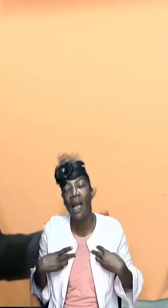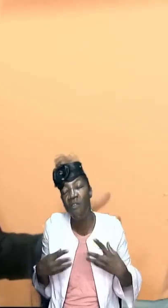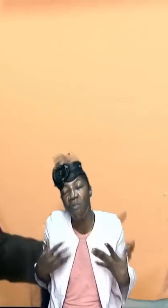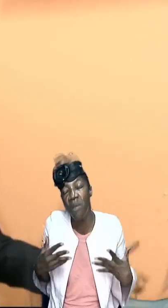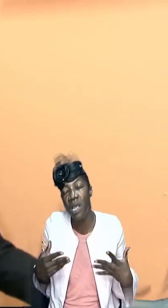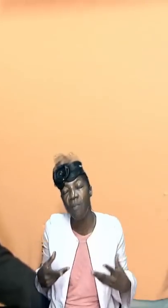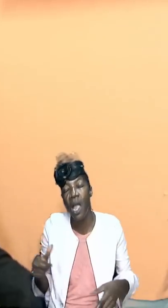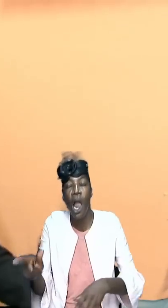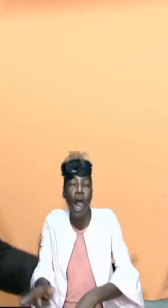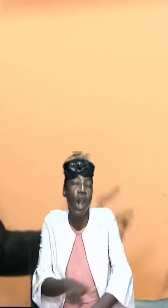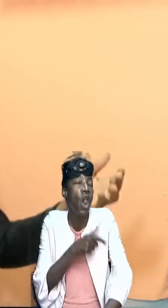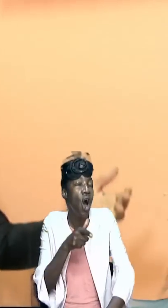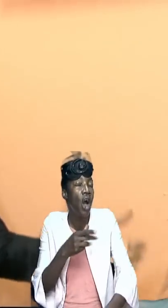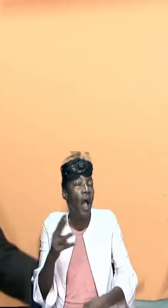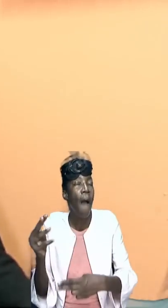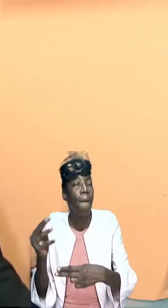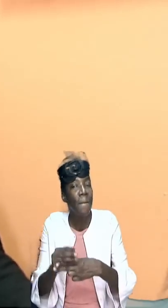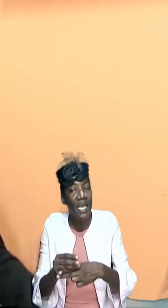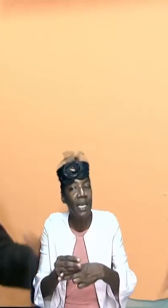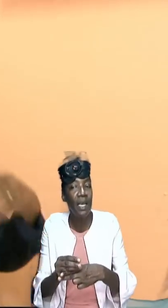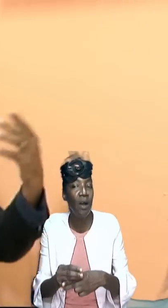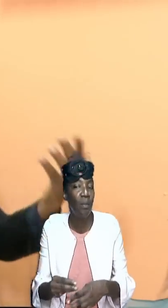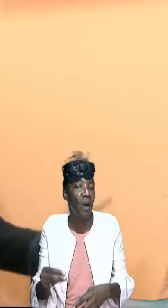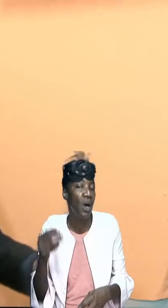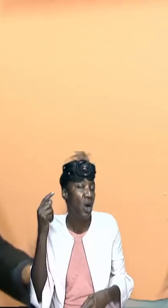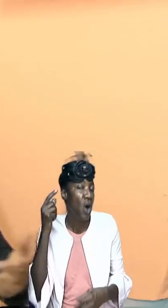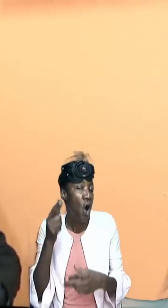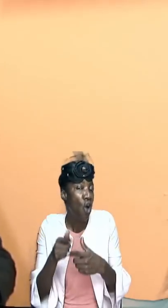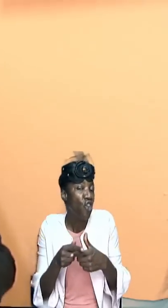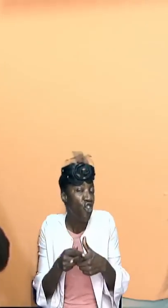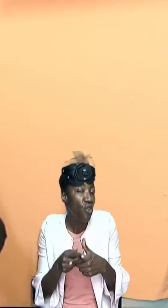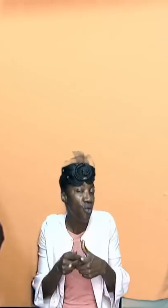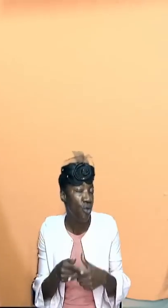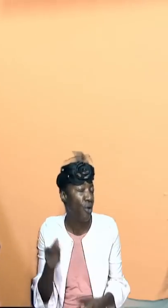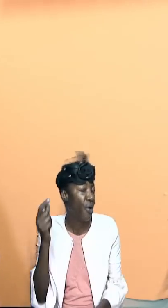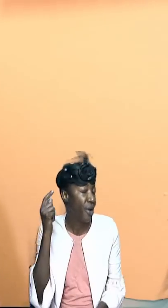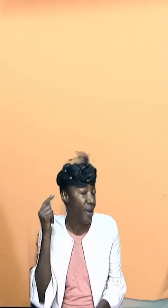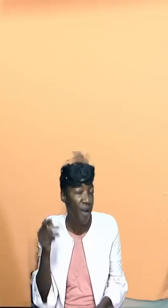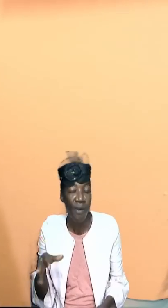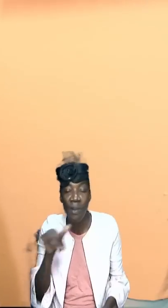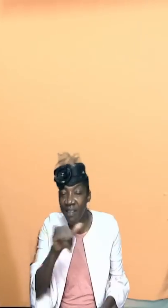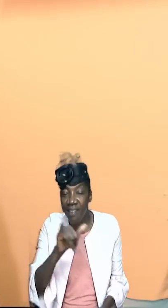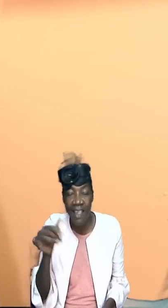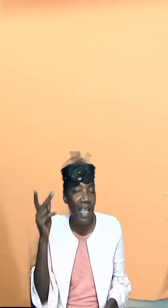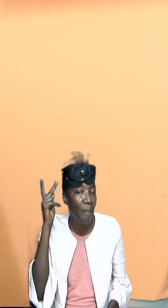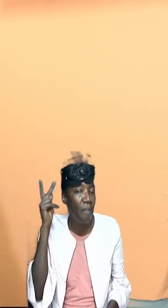hair or medium hair or short hair, but it's from the same parents. But not only that,